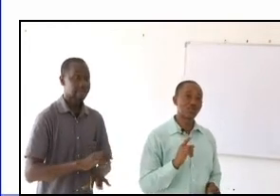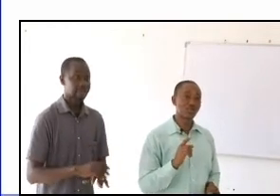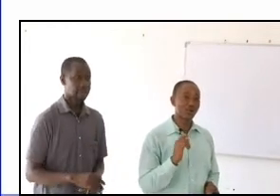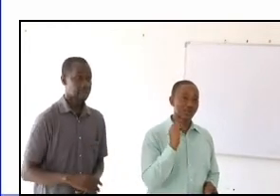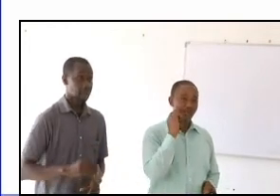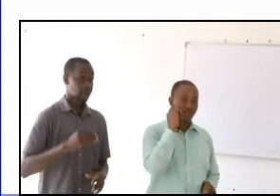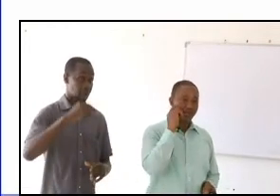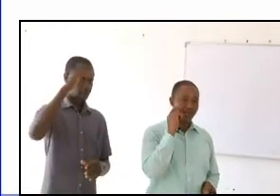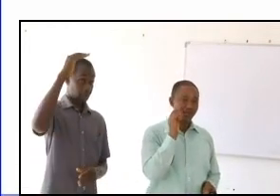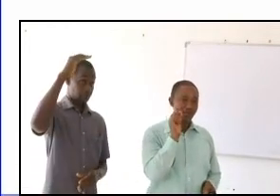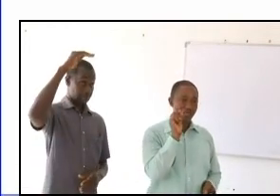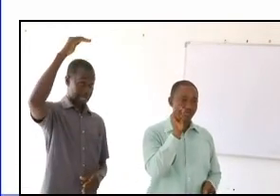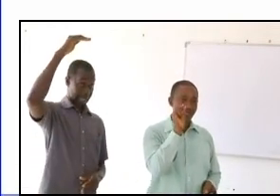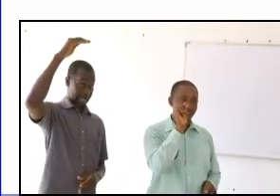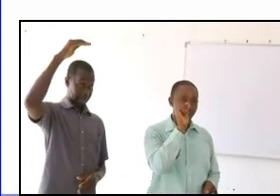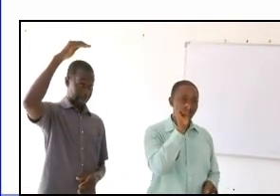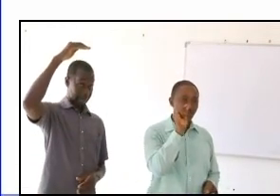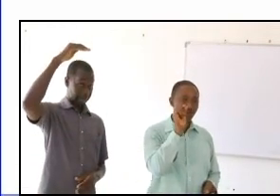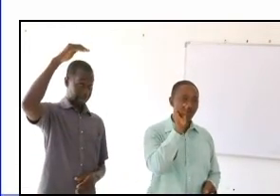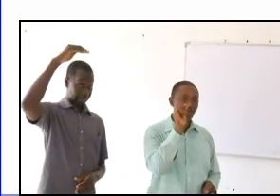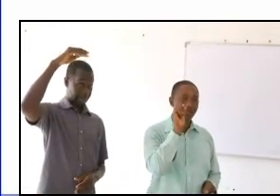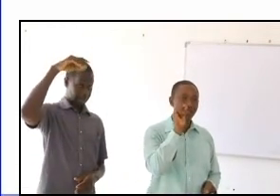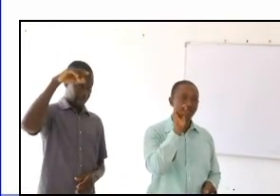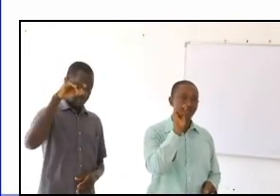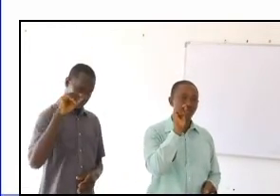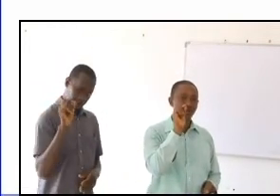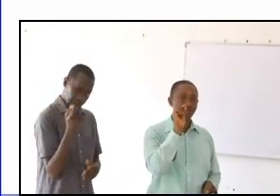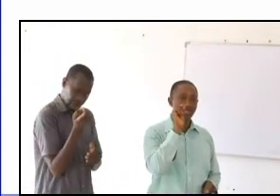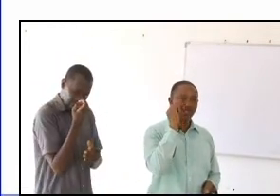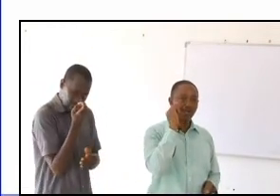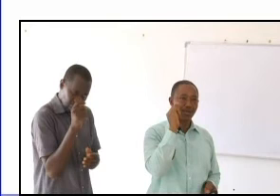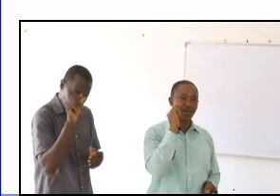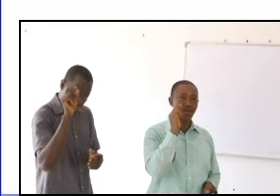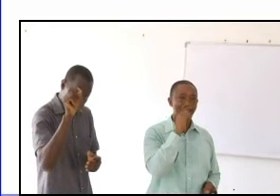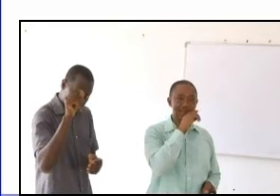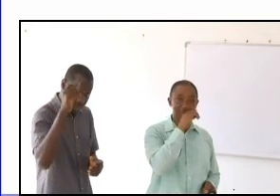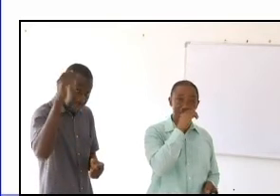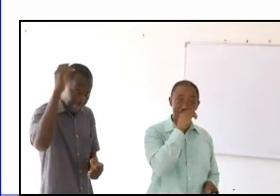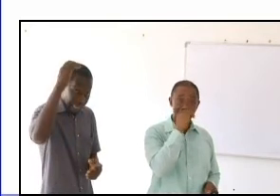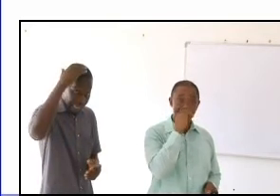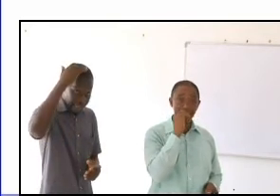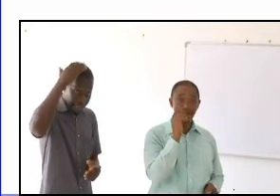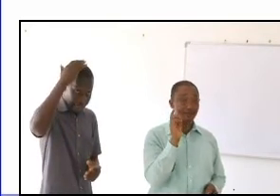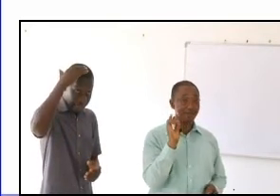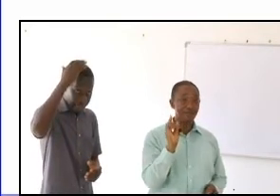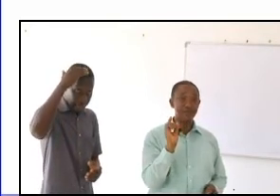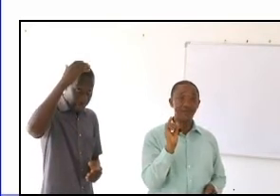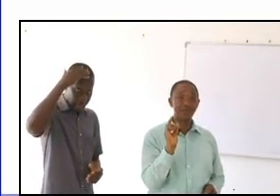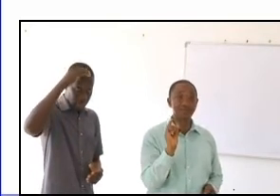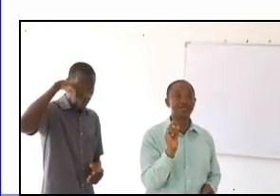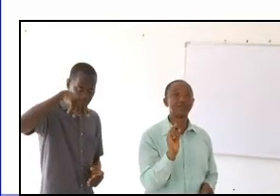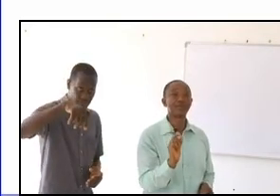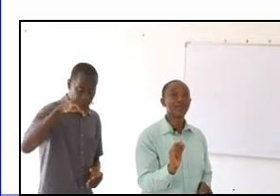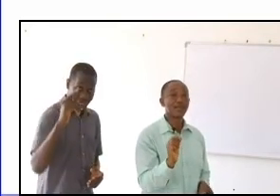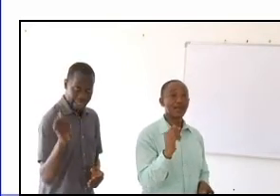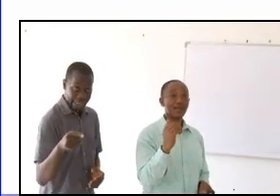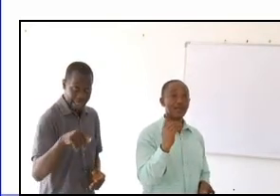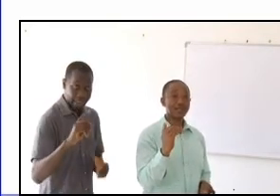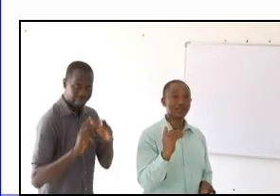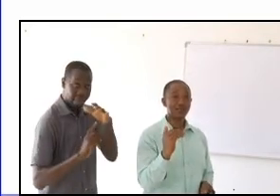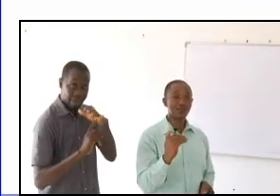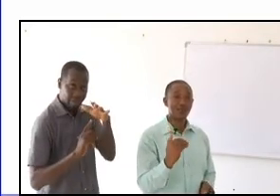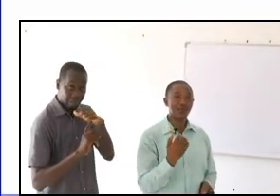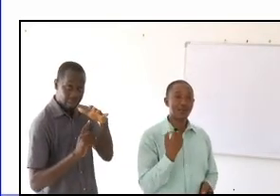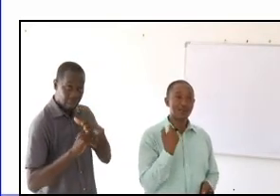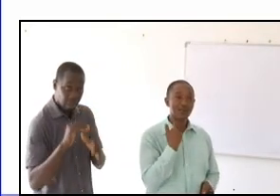you go to the top, right at the top, there's a small dot in the brain there. It's a pituitary gland, very important.